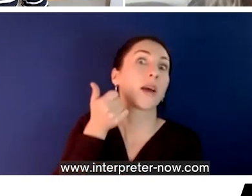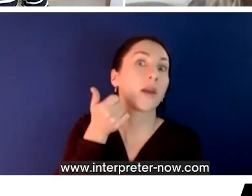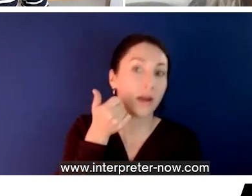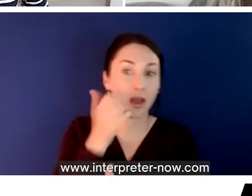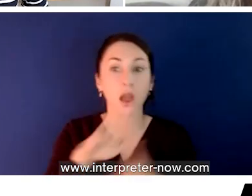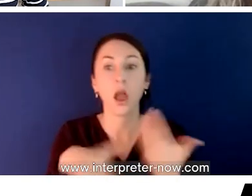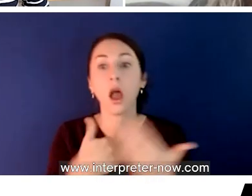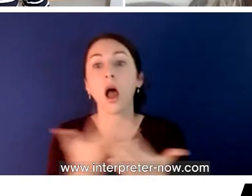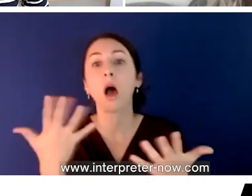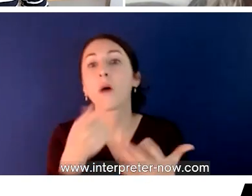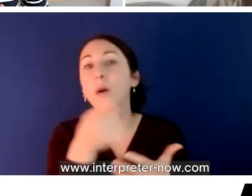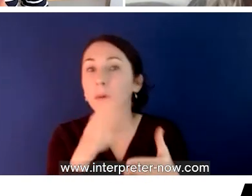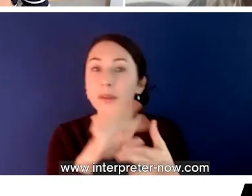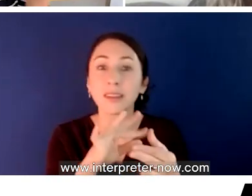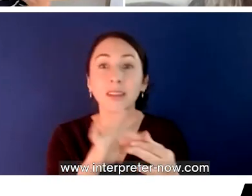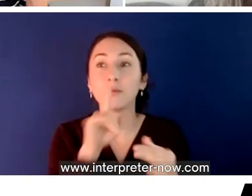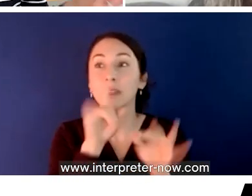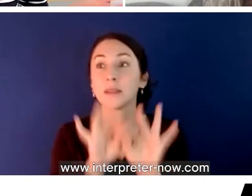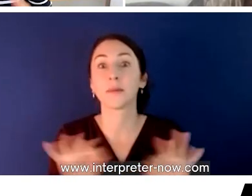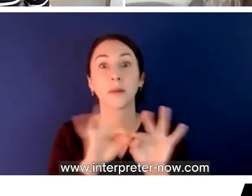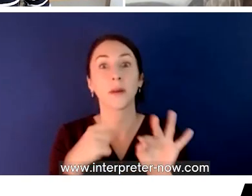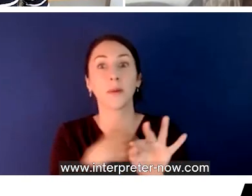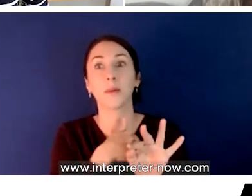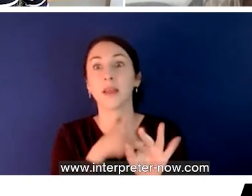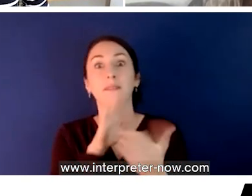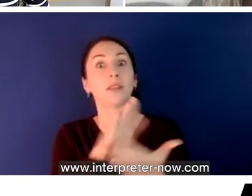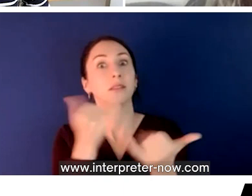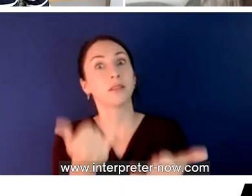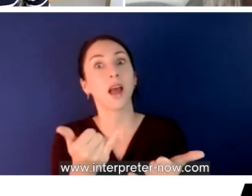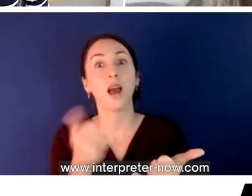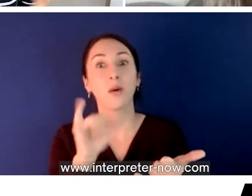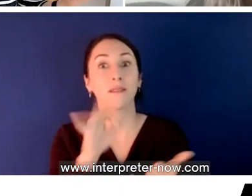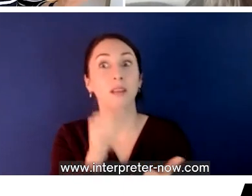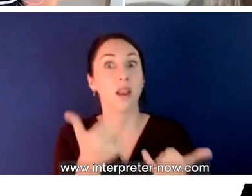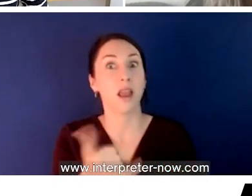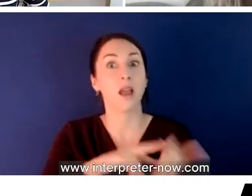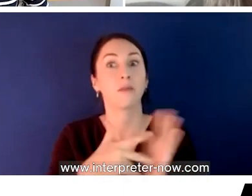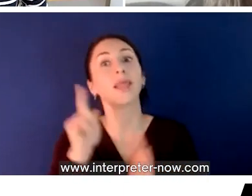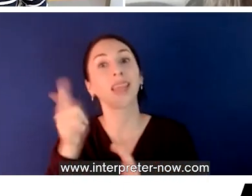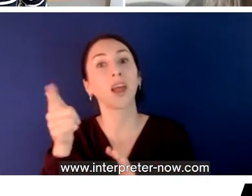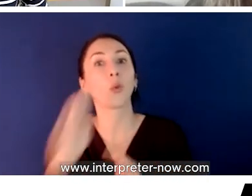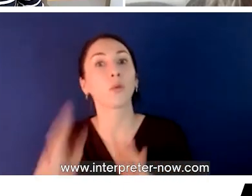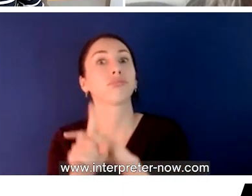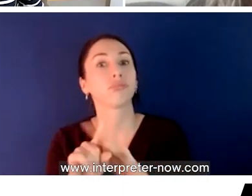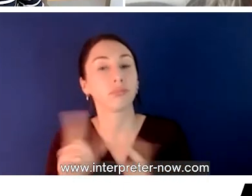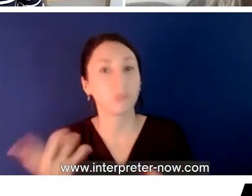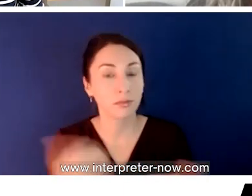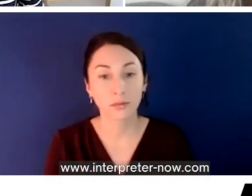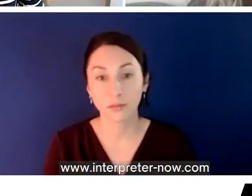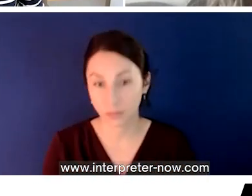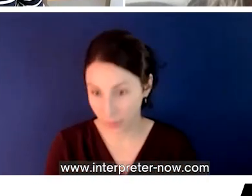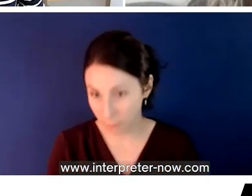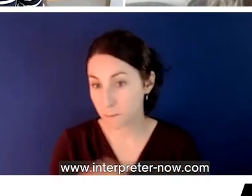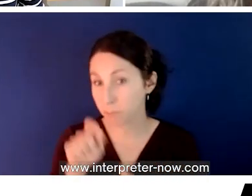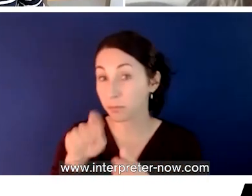it's so important to deal with it now, because otherwise you're going to deal with the repercussions of it later. Yeah. Exactly. If you can